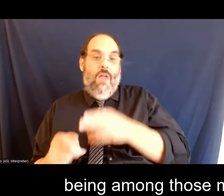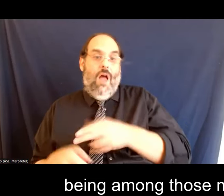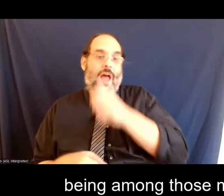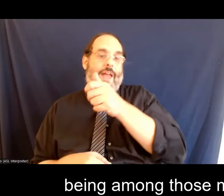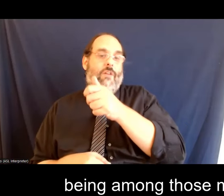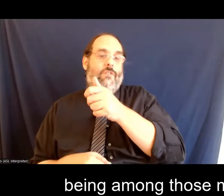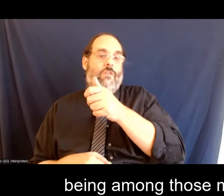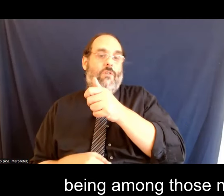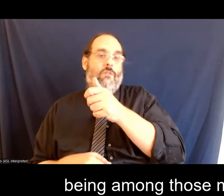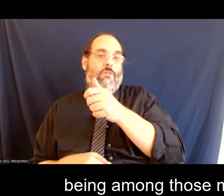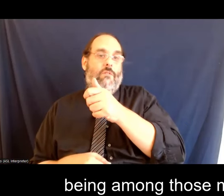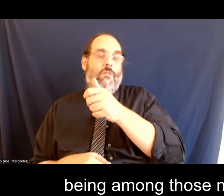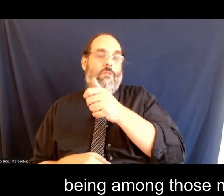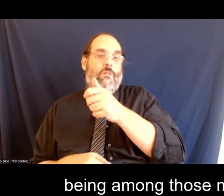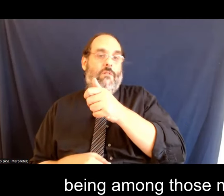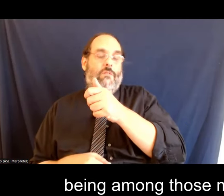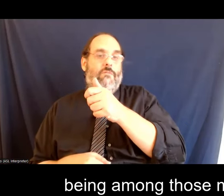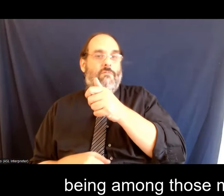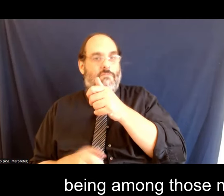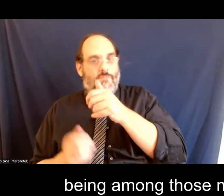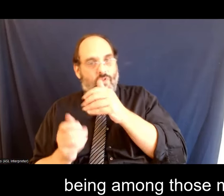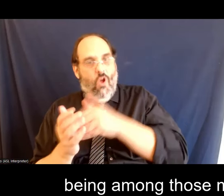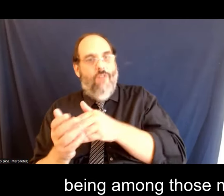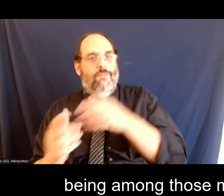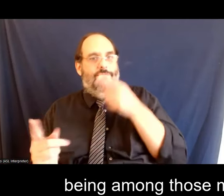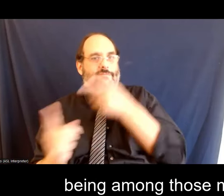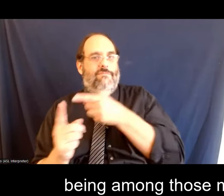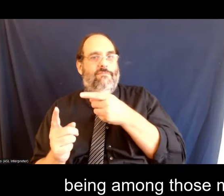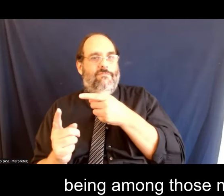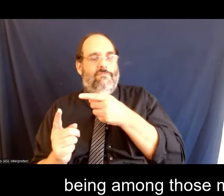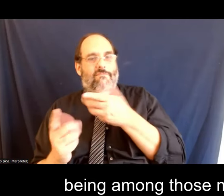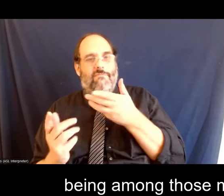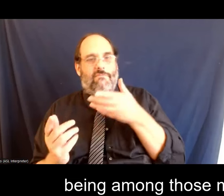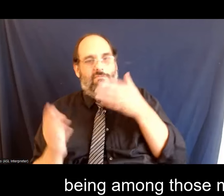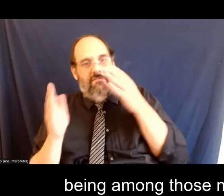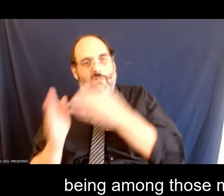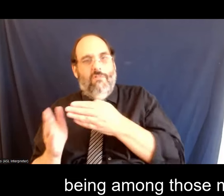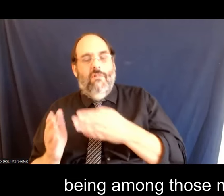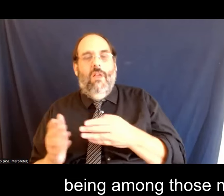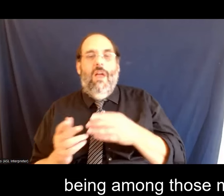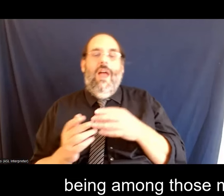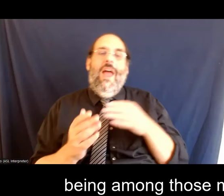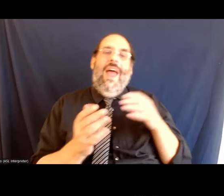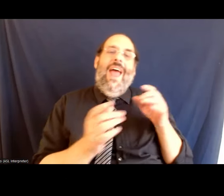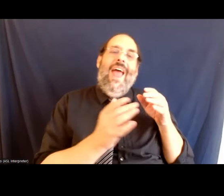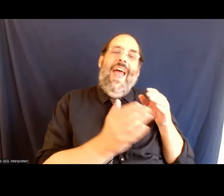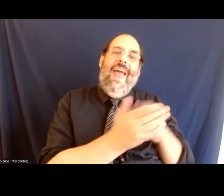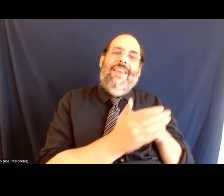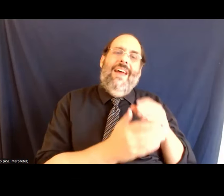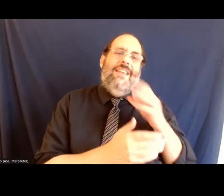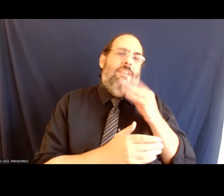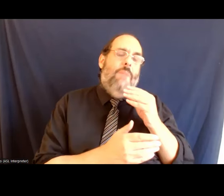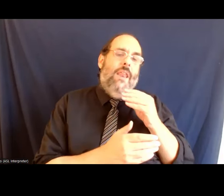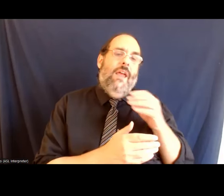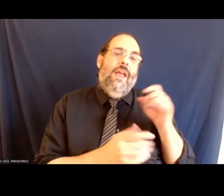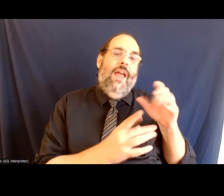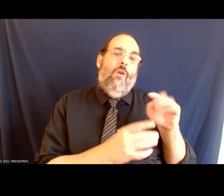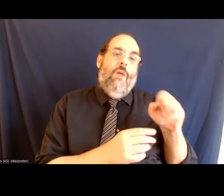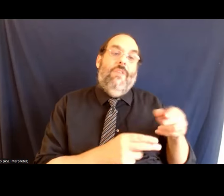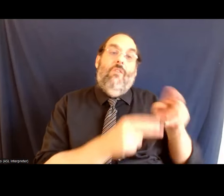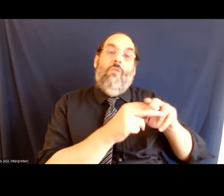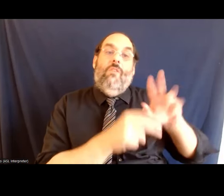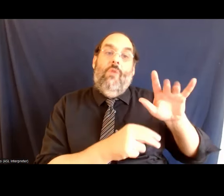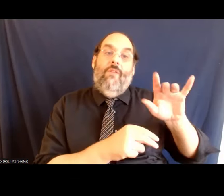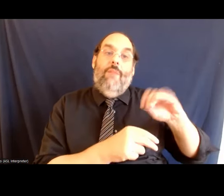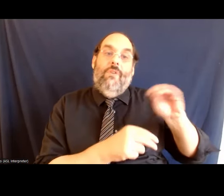most frequently targeted. The data also shows that anti-Semitic hate crimes rose 25% from